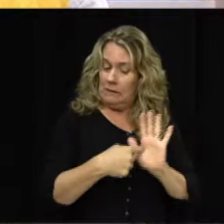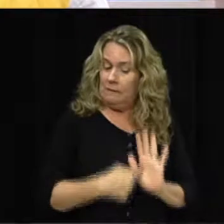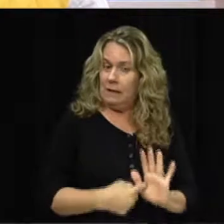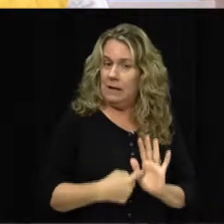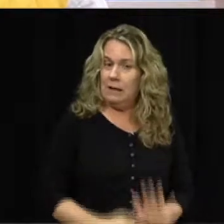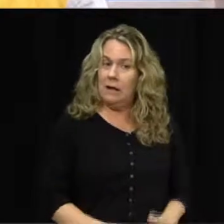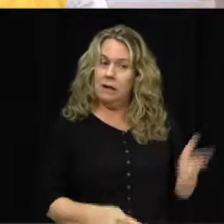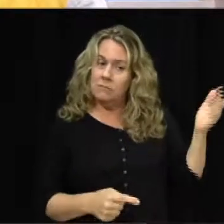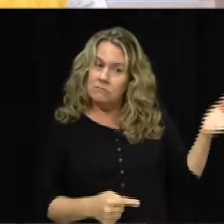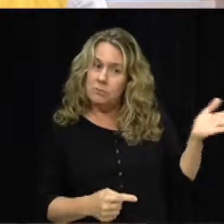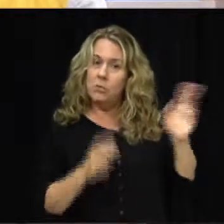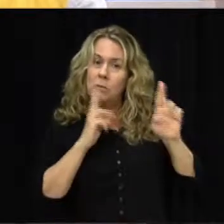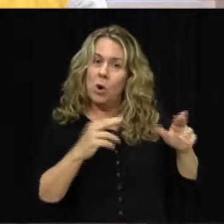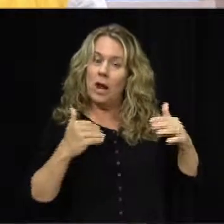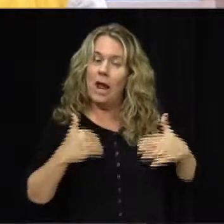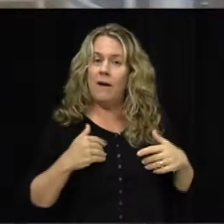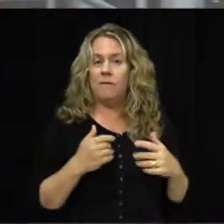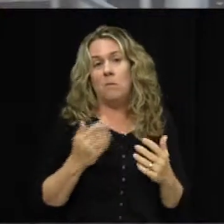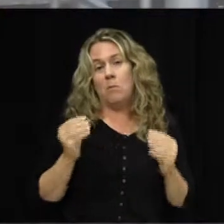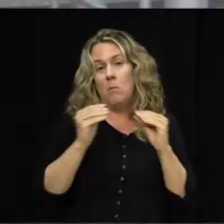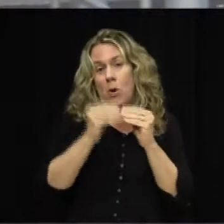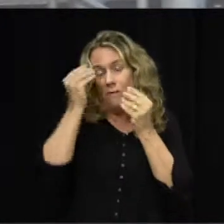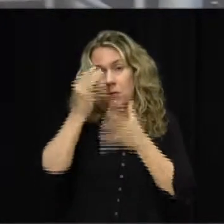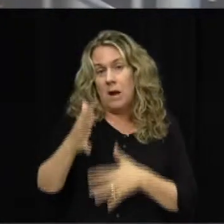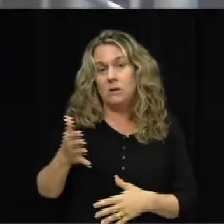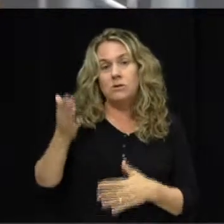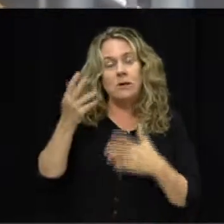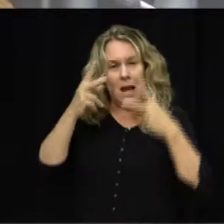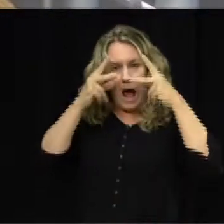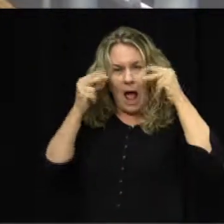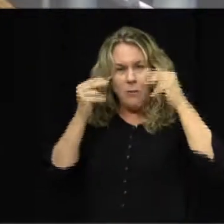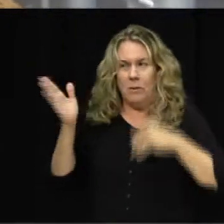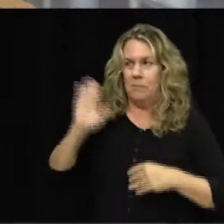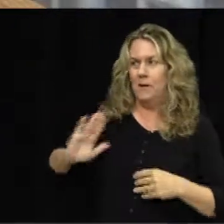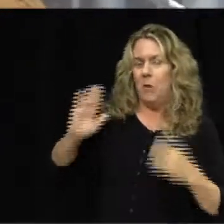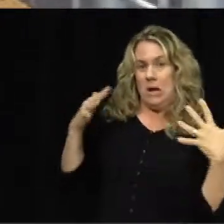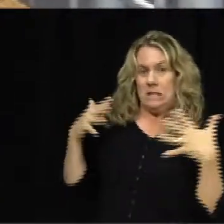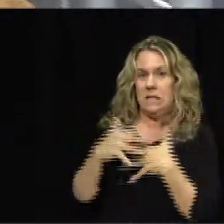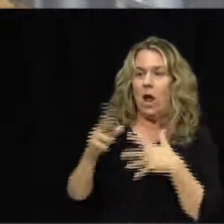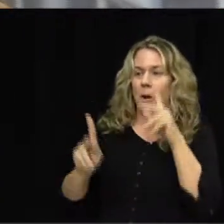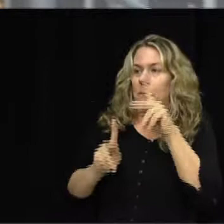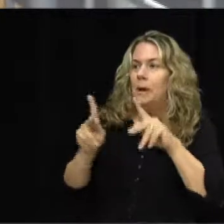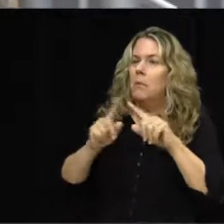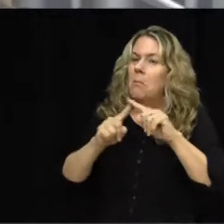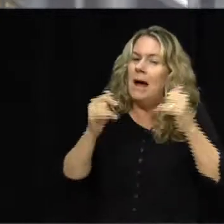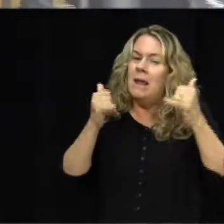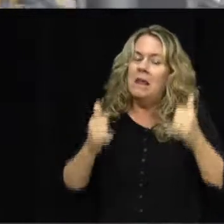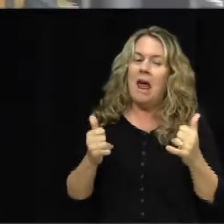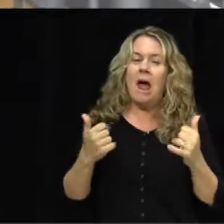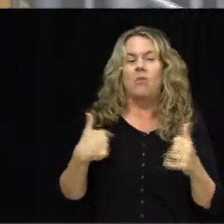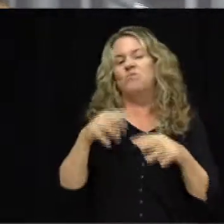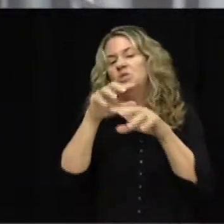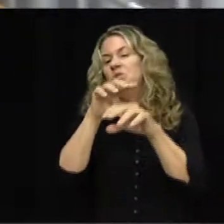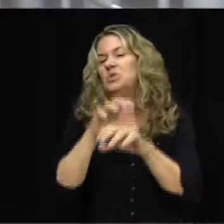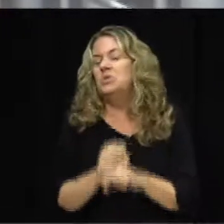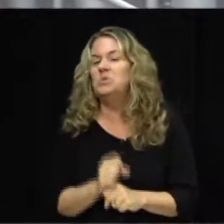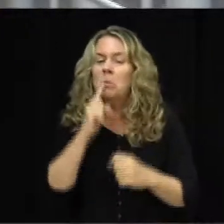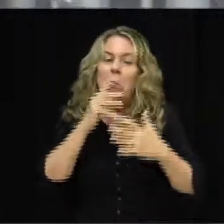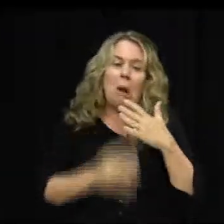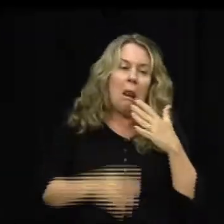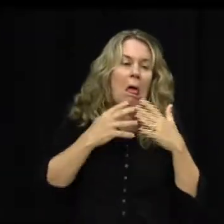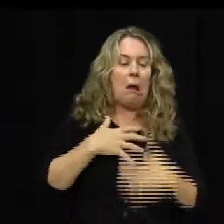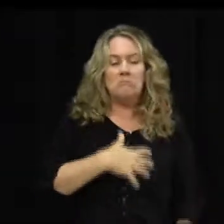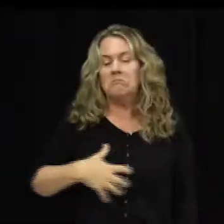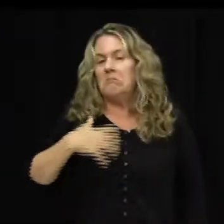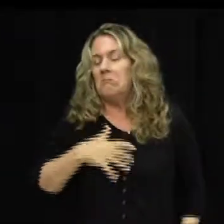reporter Katrina Wirtz has more. Halloween used to be about scaring people, but over time our minds have been desensitized to all the blood and